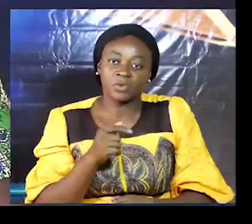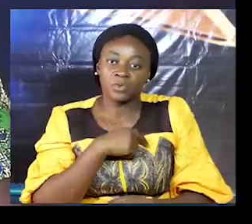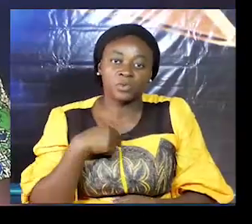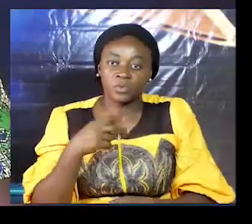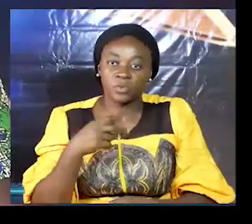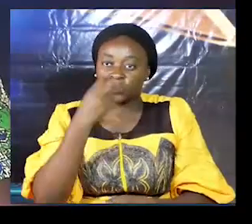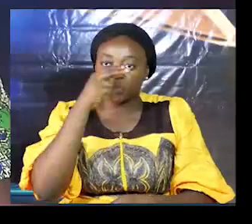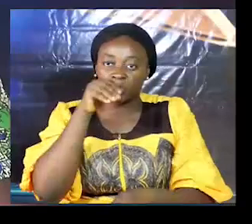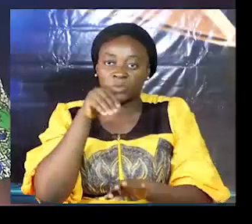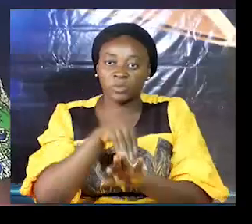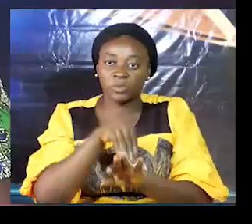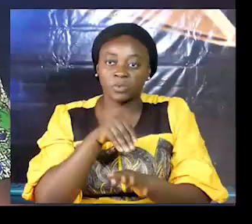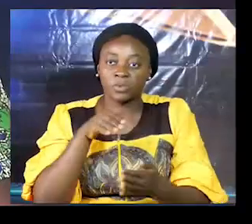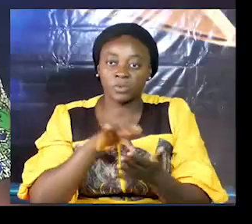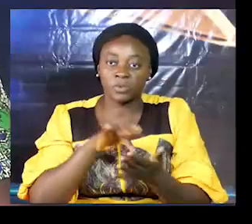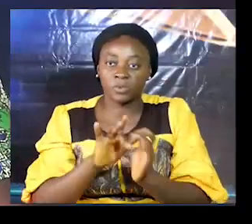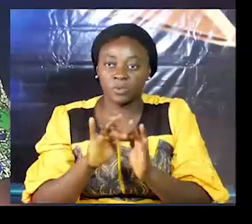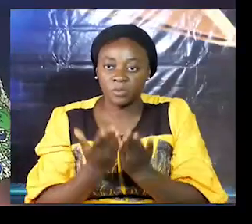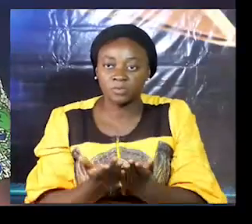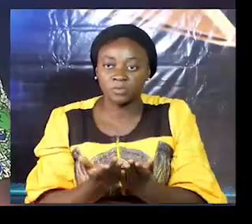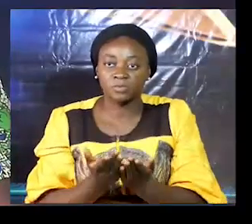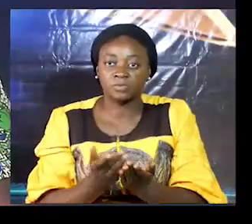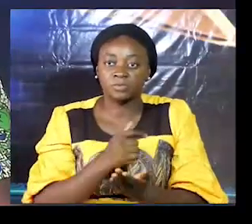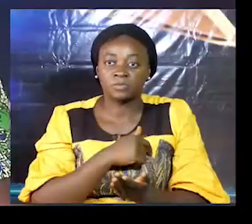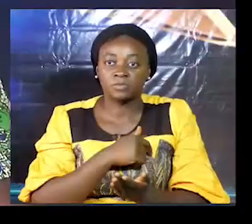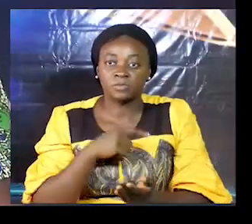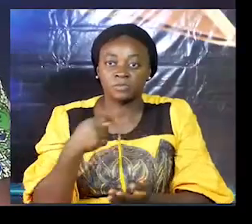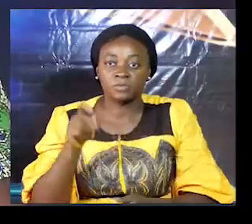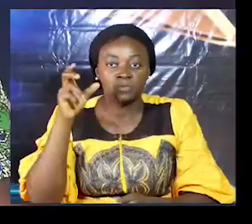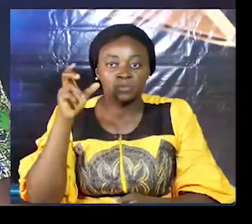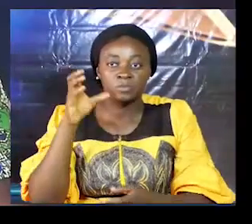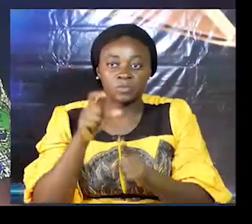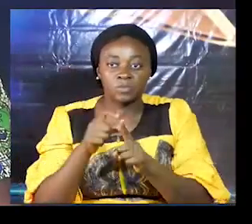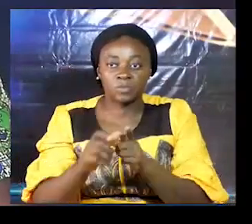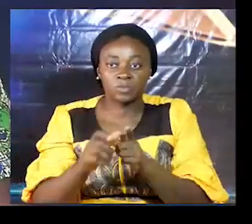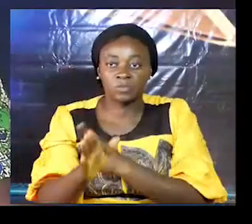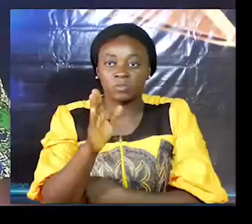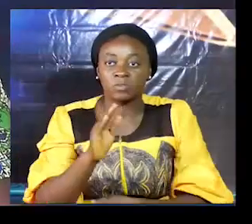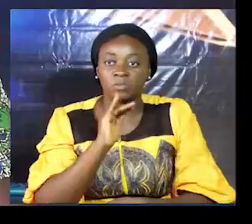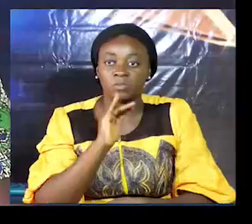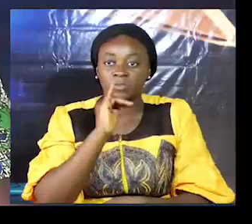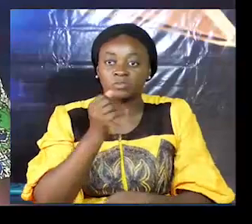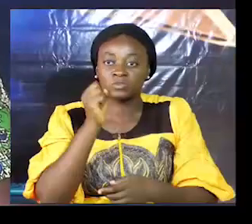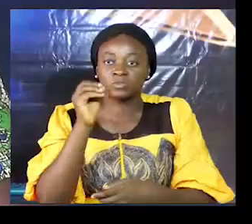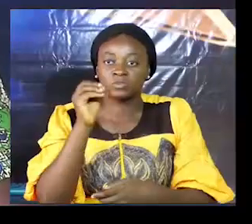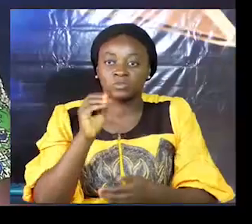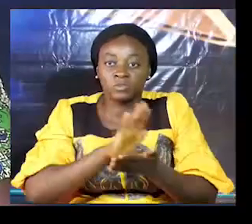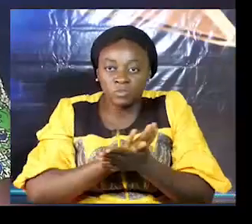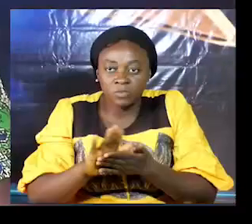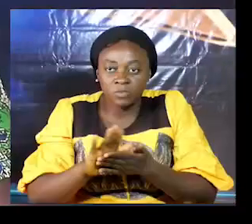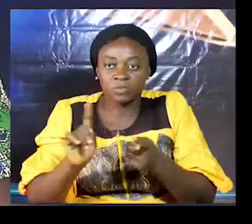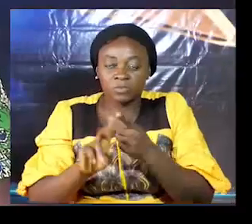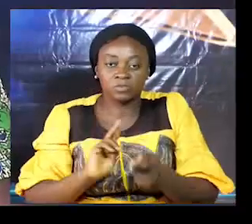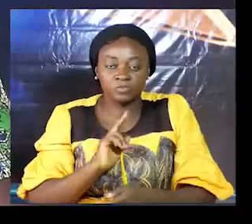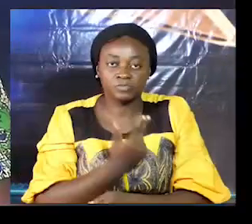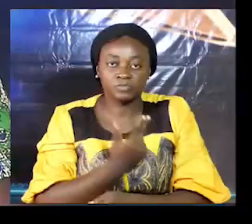so clear to us as it has come to us at this moment. What we saw here was that Adam was clear